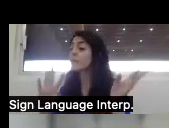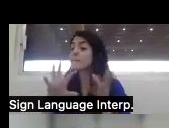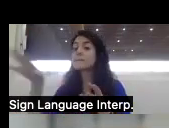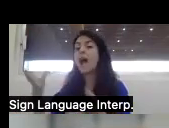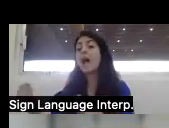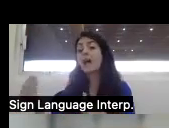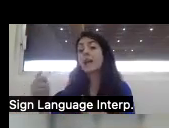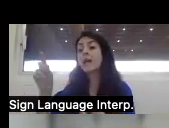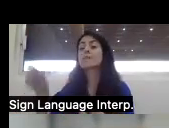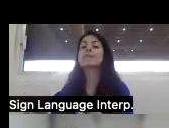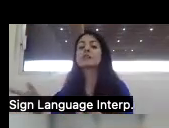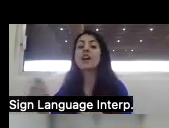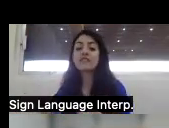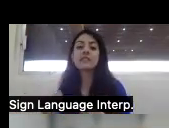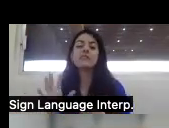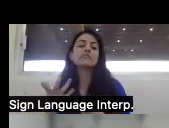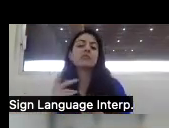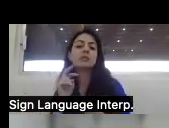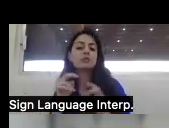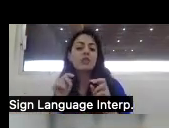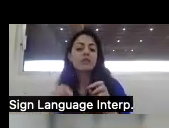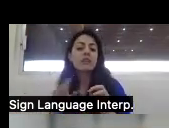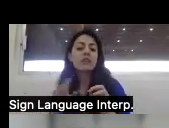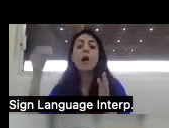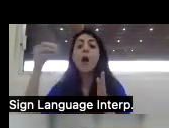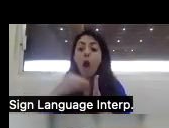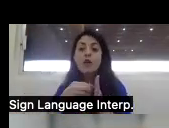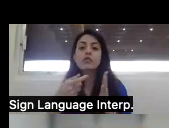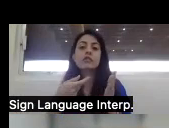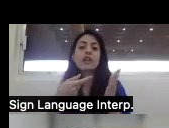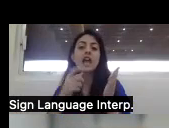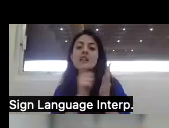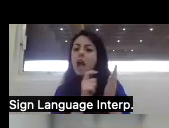framework. And finally, they have seldom seen